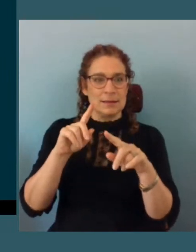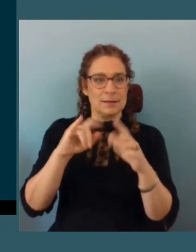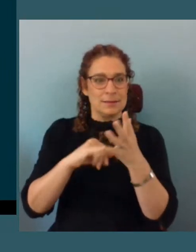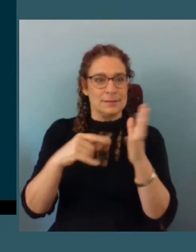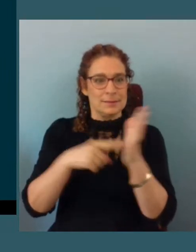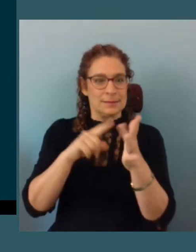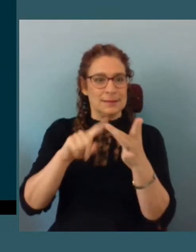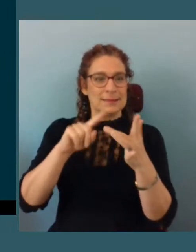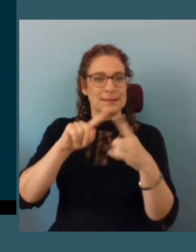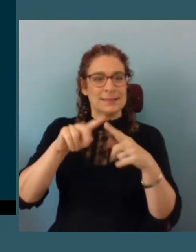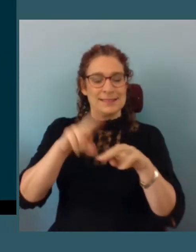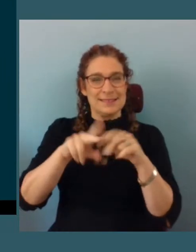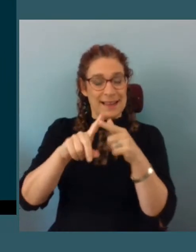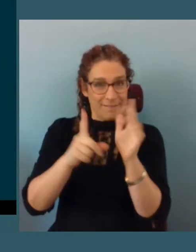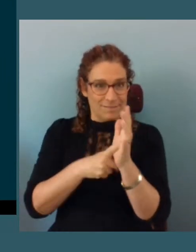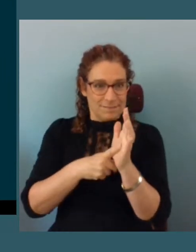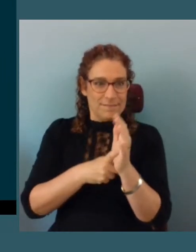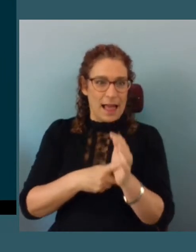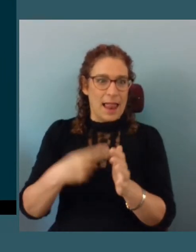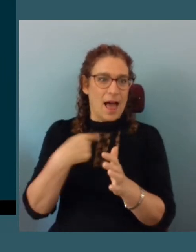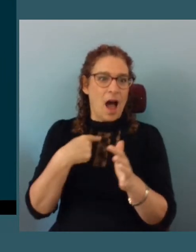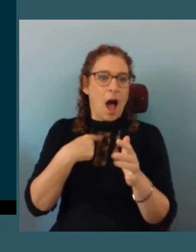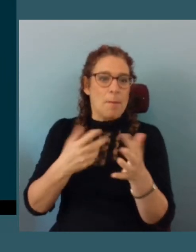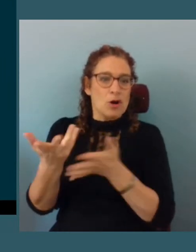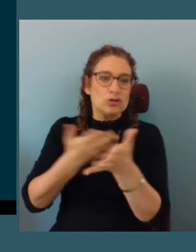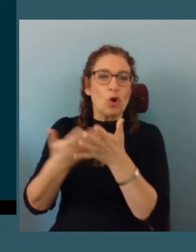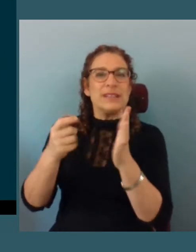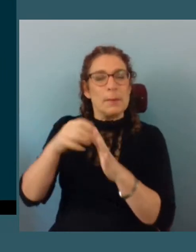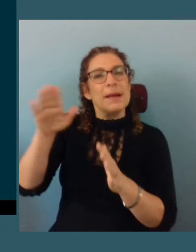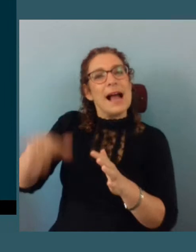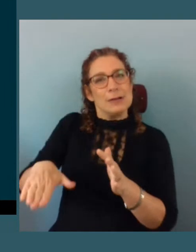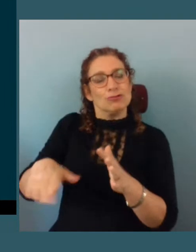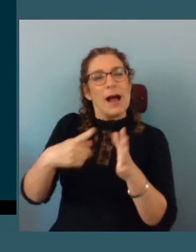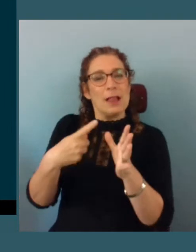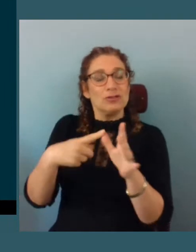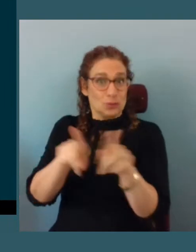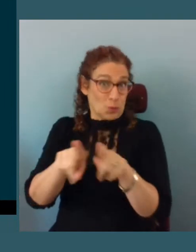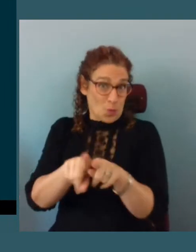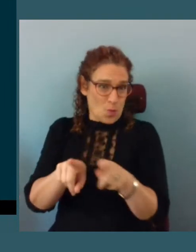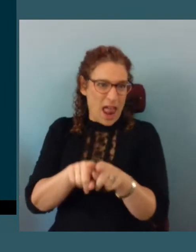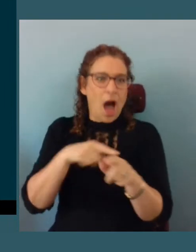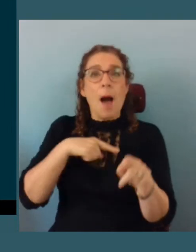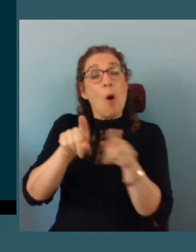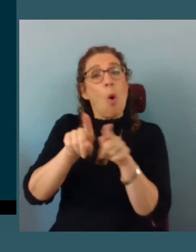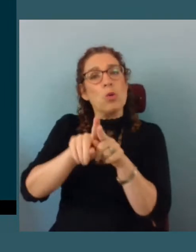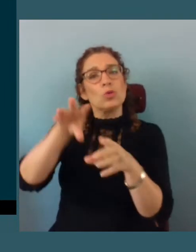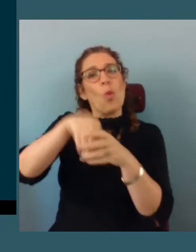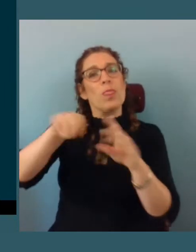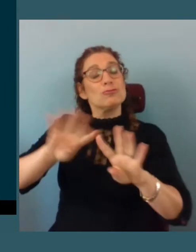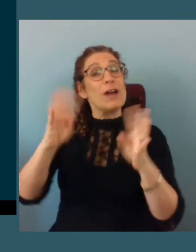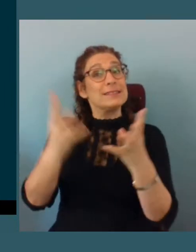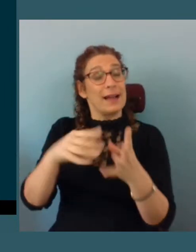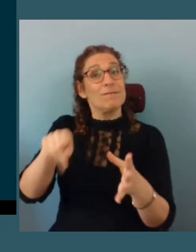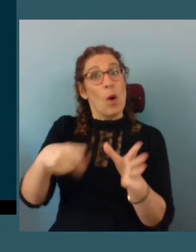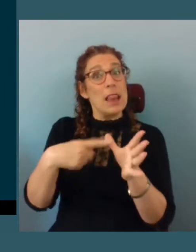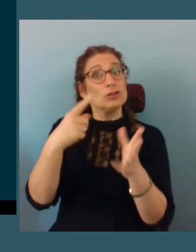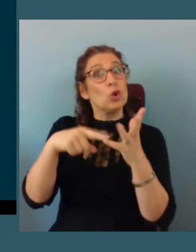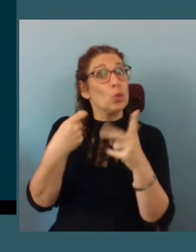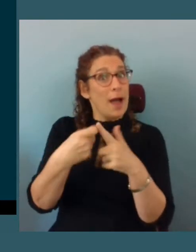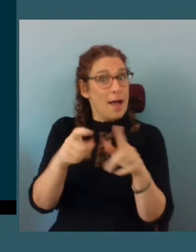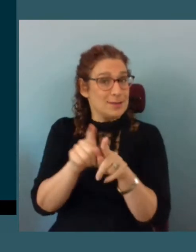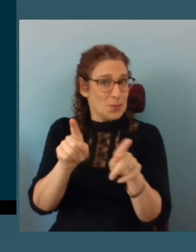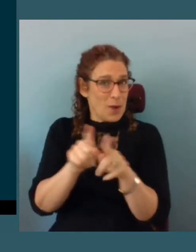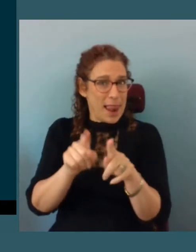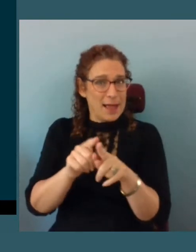and I'm also a trustee for Allergy UK. So hopefully I'll set the scene for food allergy over the next sort of